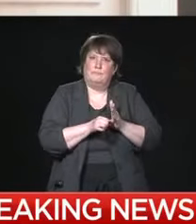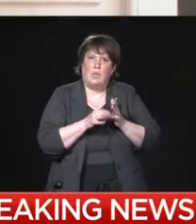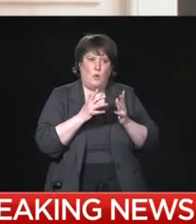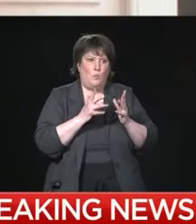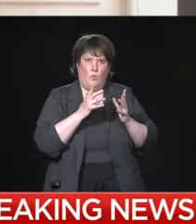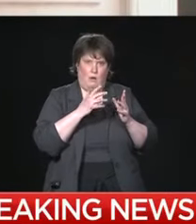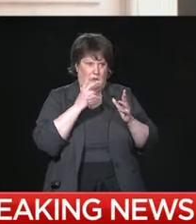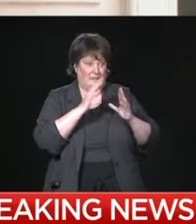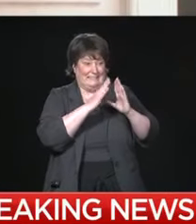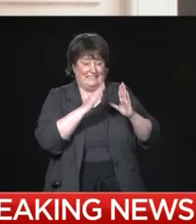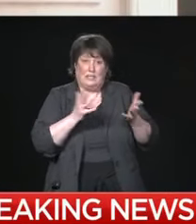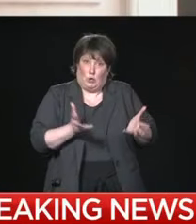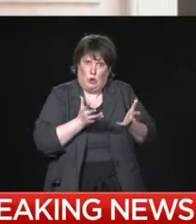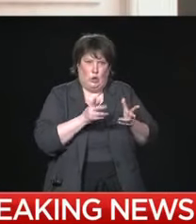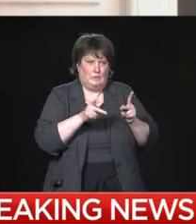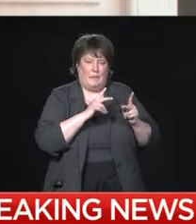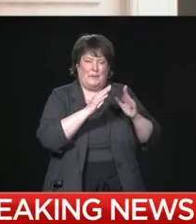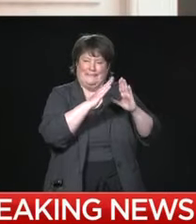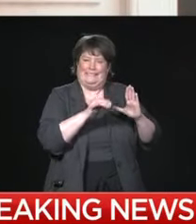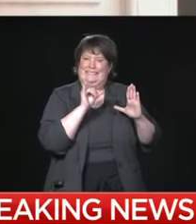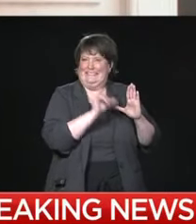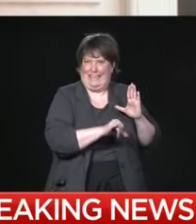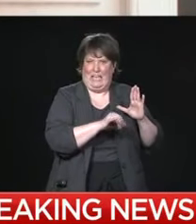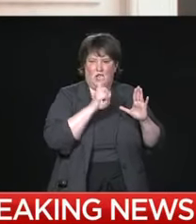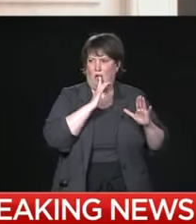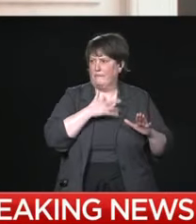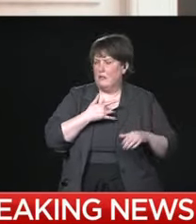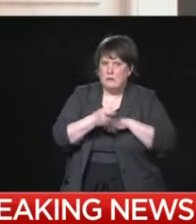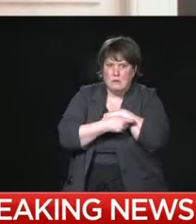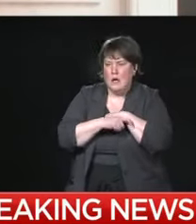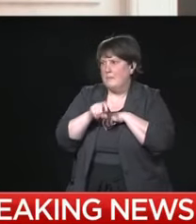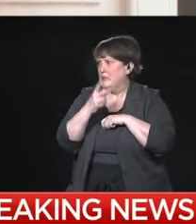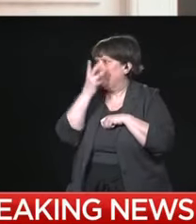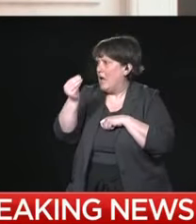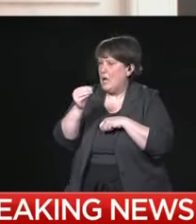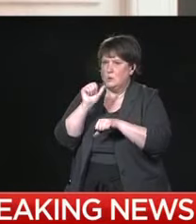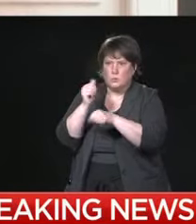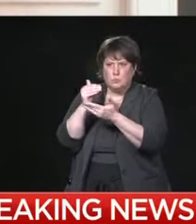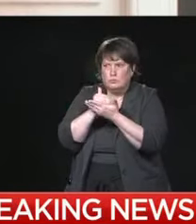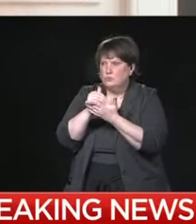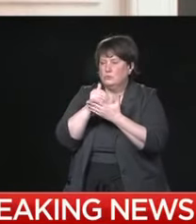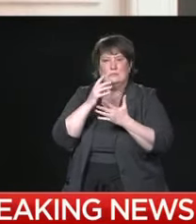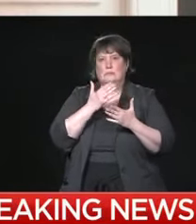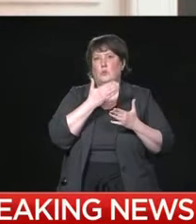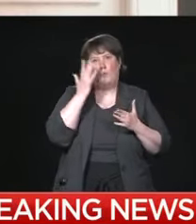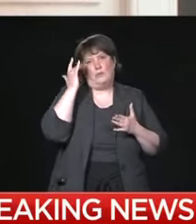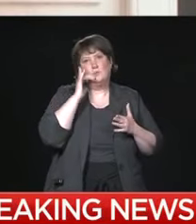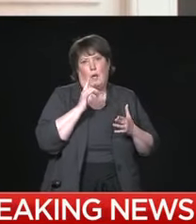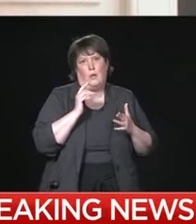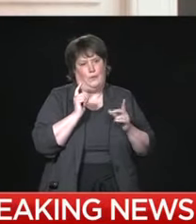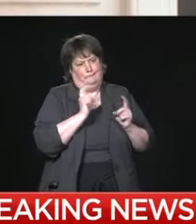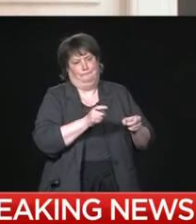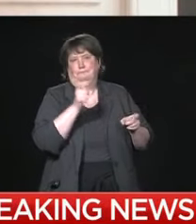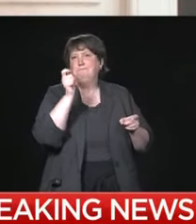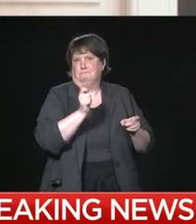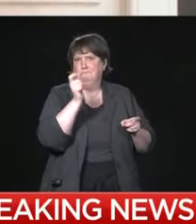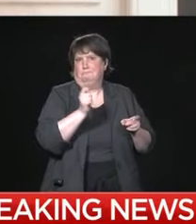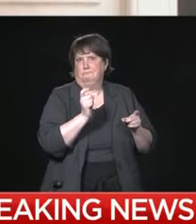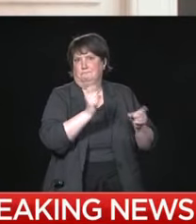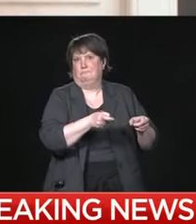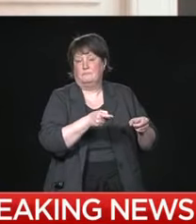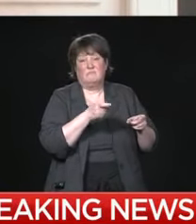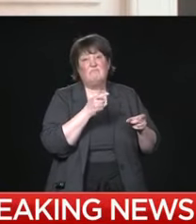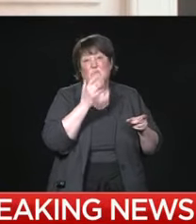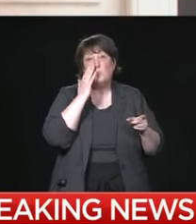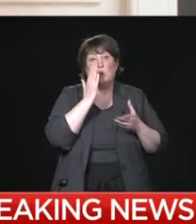isolate themselves and distance themselves to keep themselves and their families safe. We also acknowledge that certain jobs